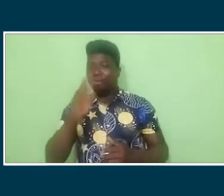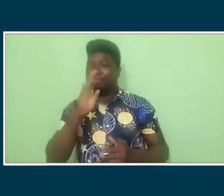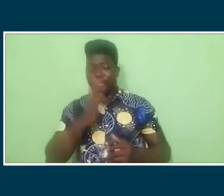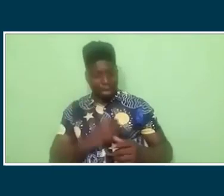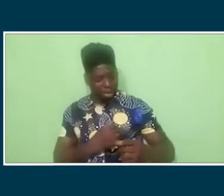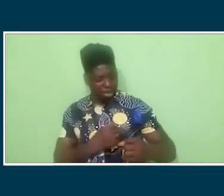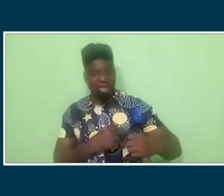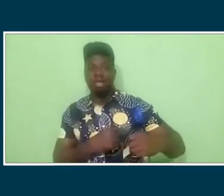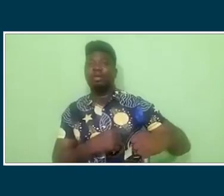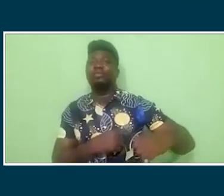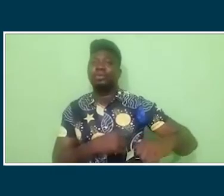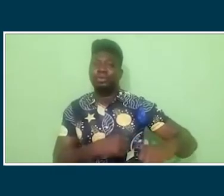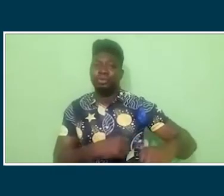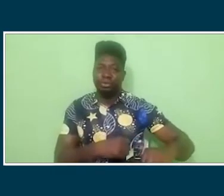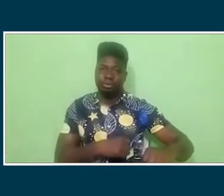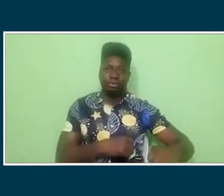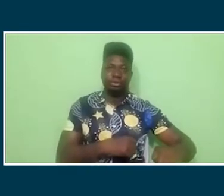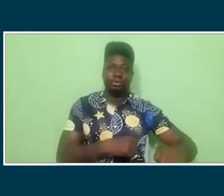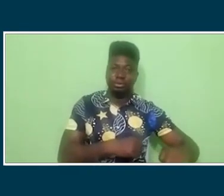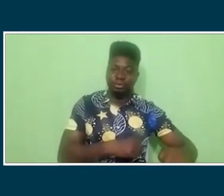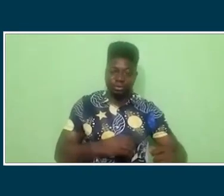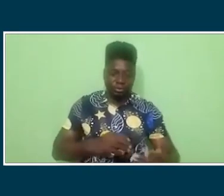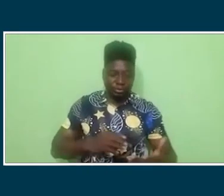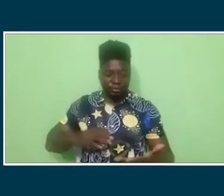Will you be my refuge?